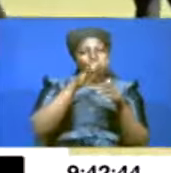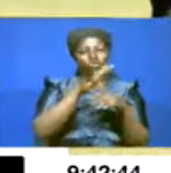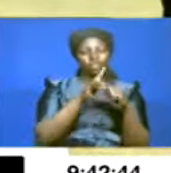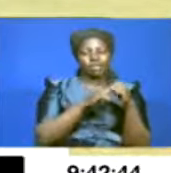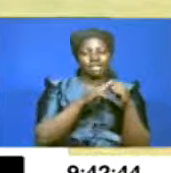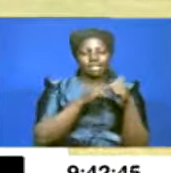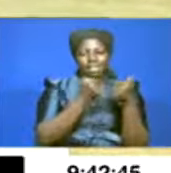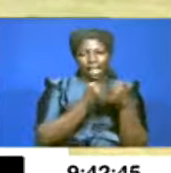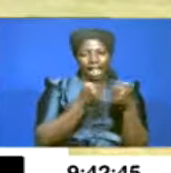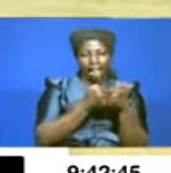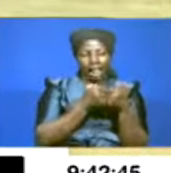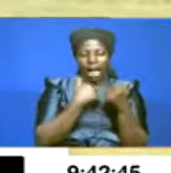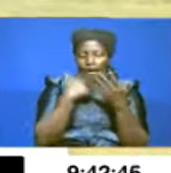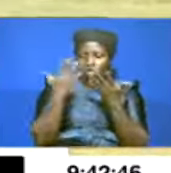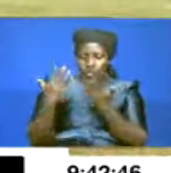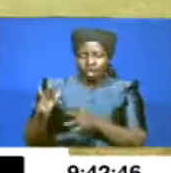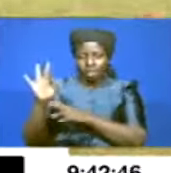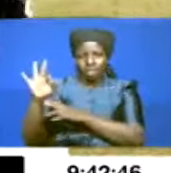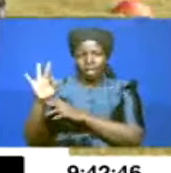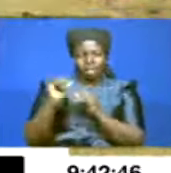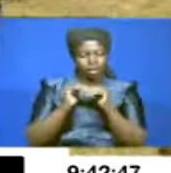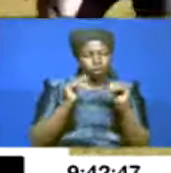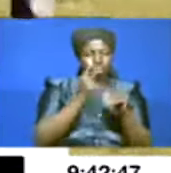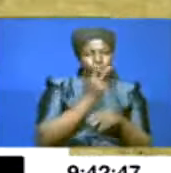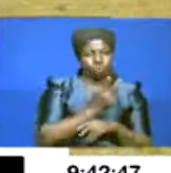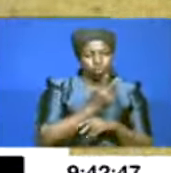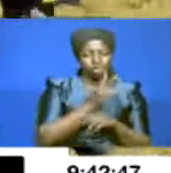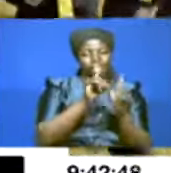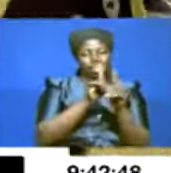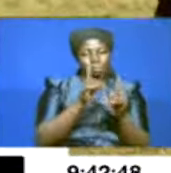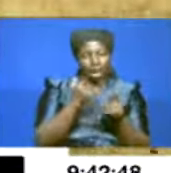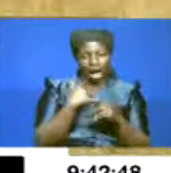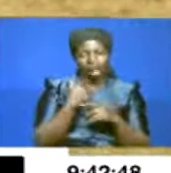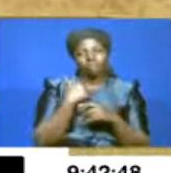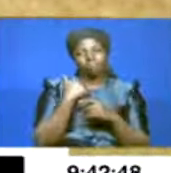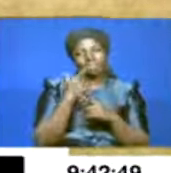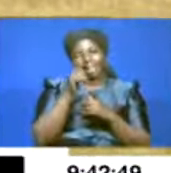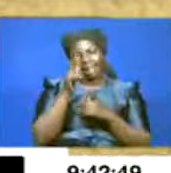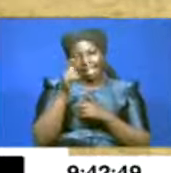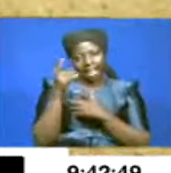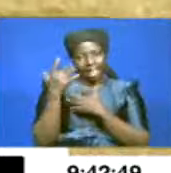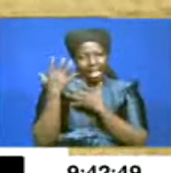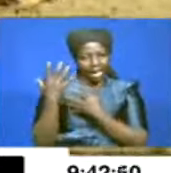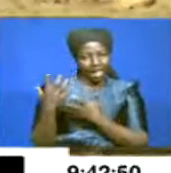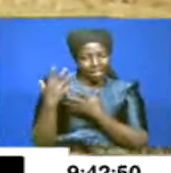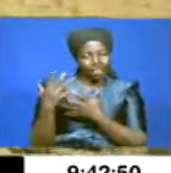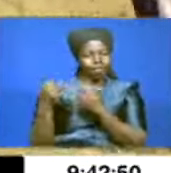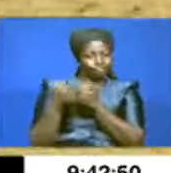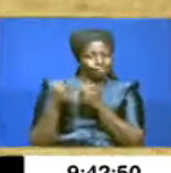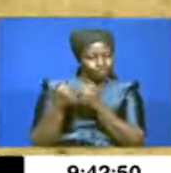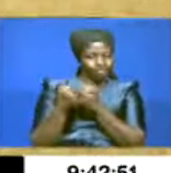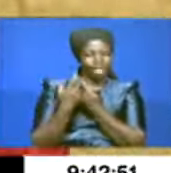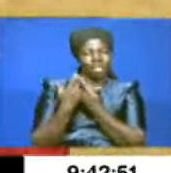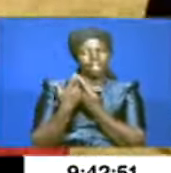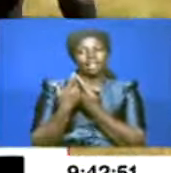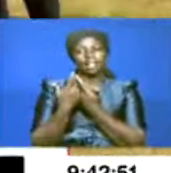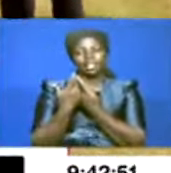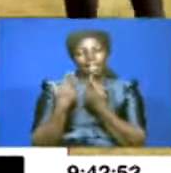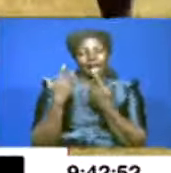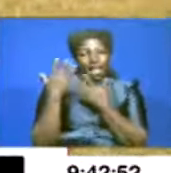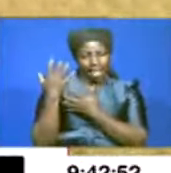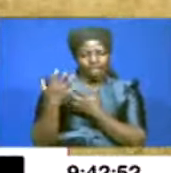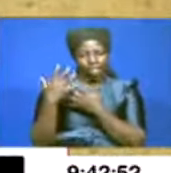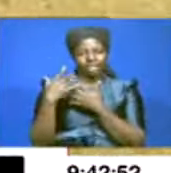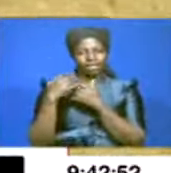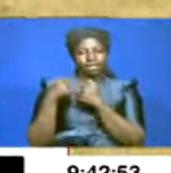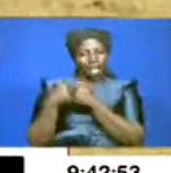Bandari have lost 3 matches and drawn 2, and face an uphill task in their search for a second win of the season tomorrow when they